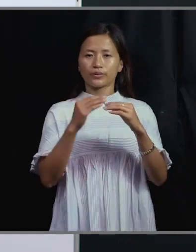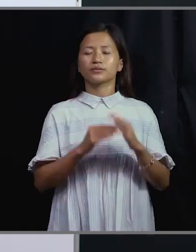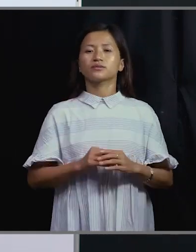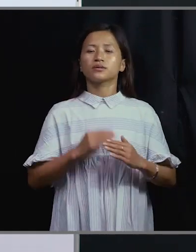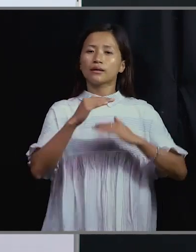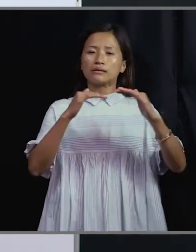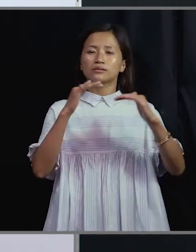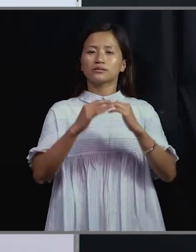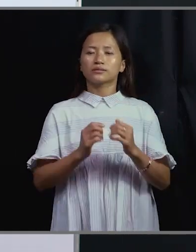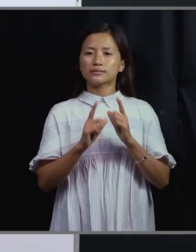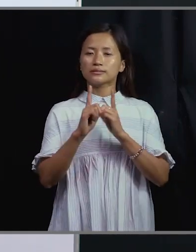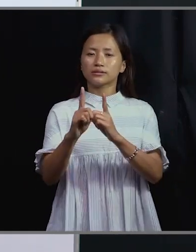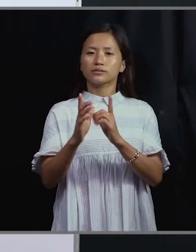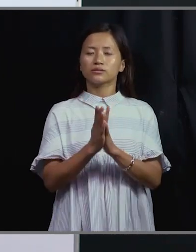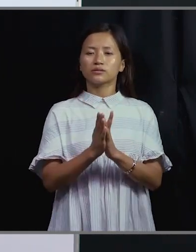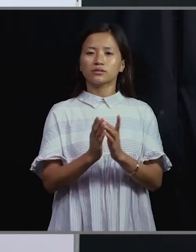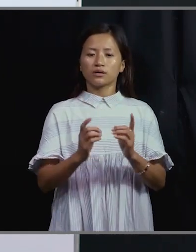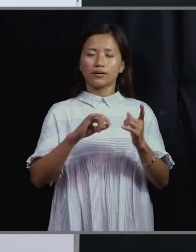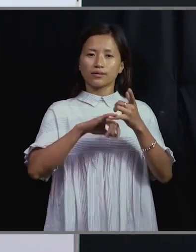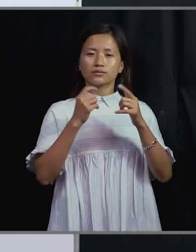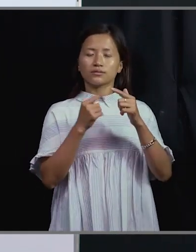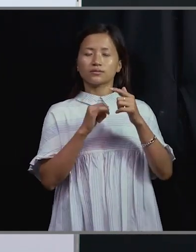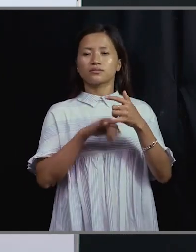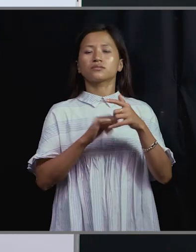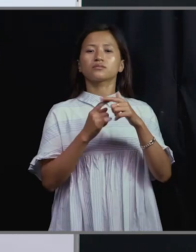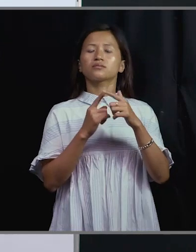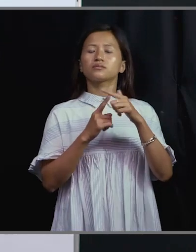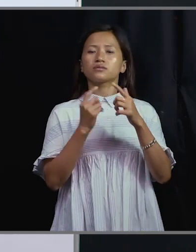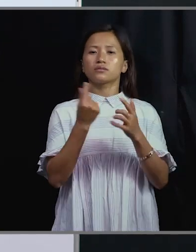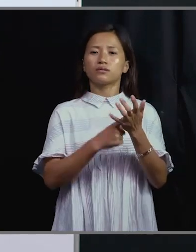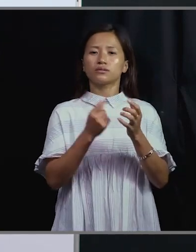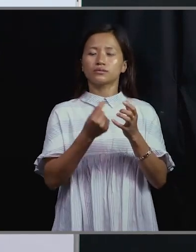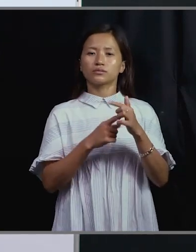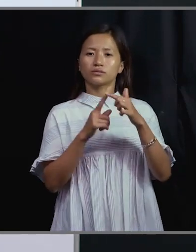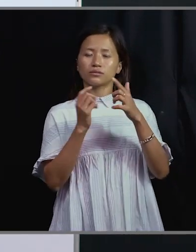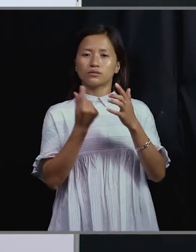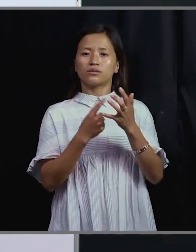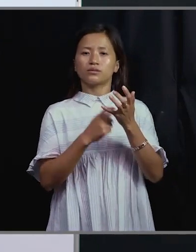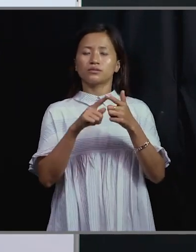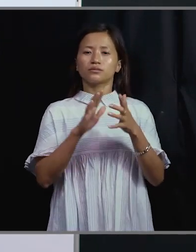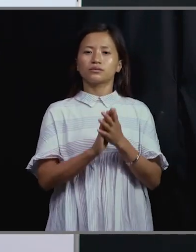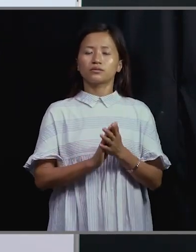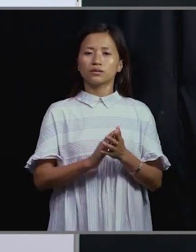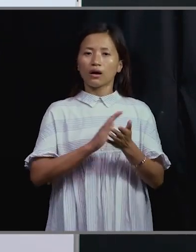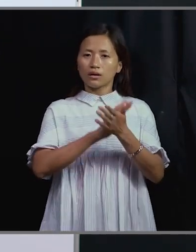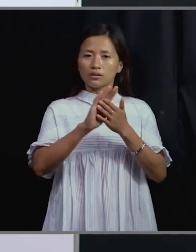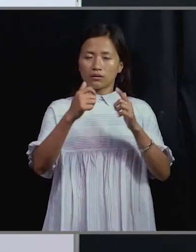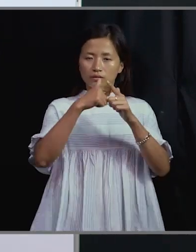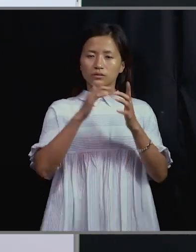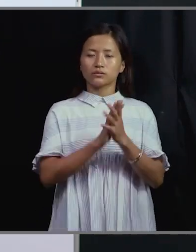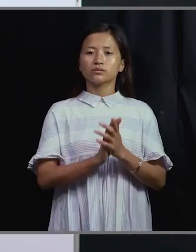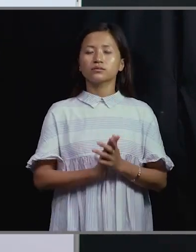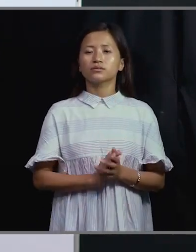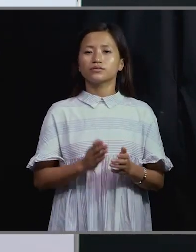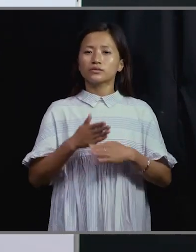this leads to these resonating structures. Now the actual structure of the haloalkane will be